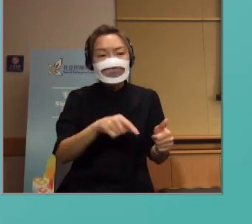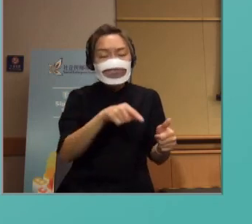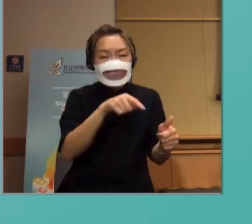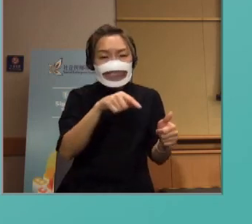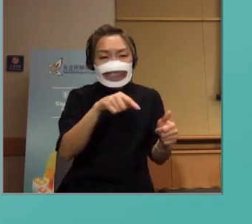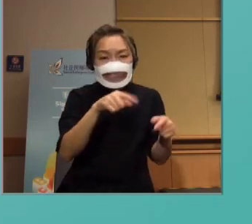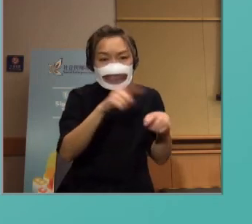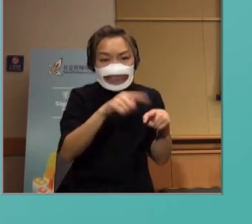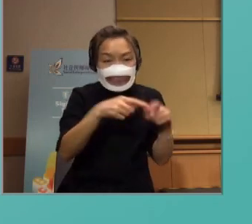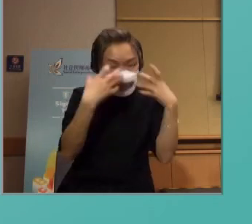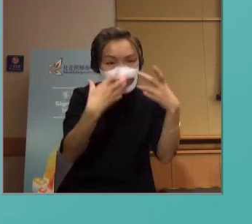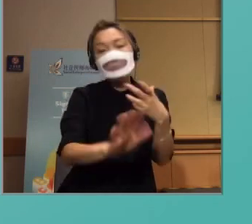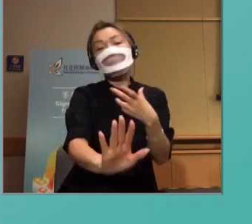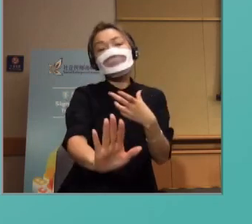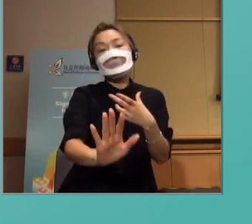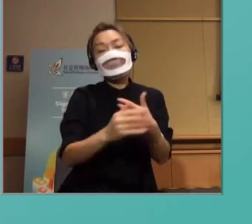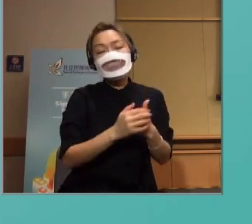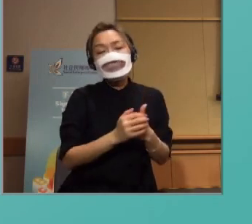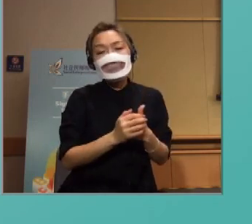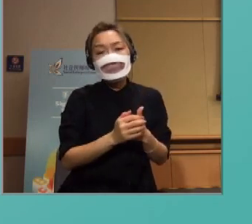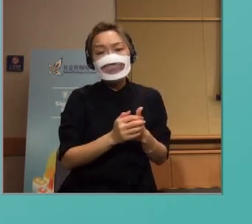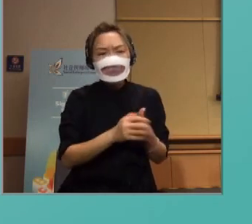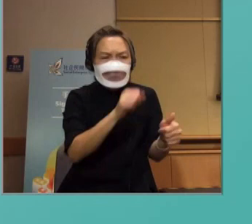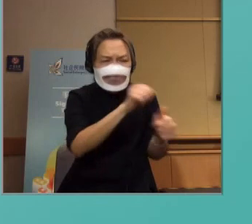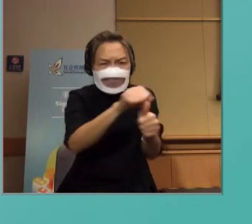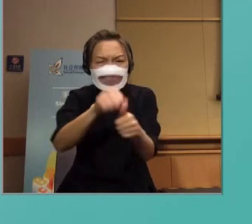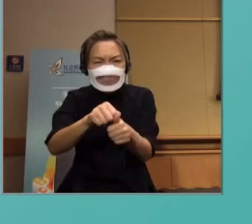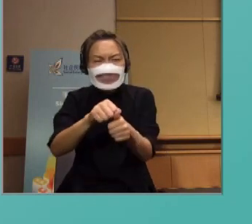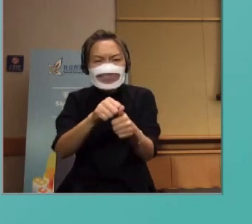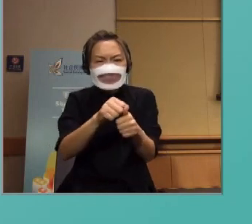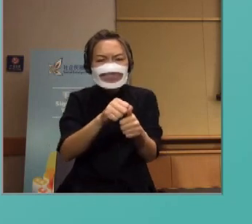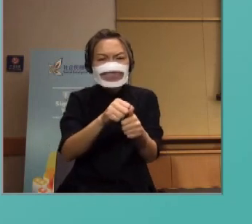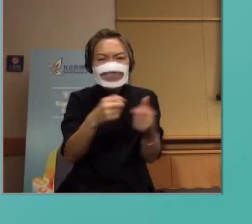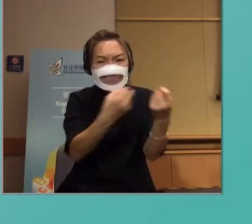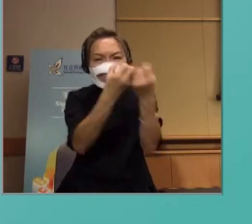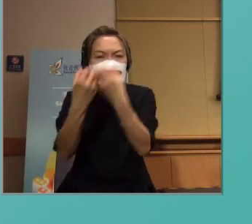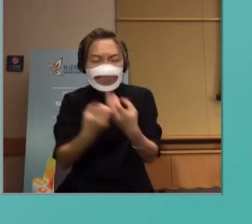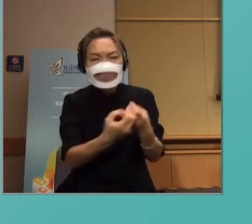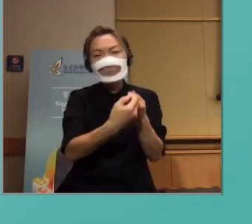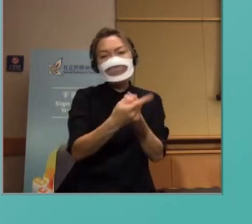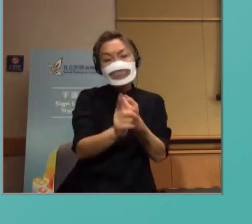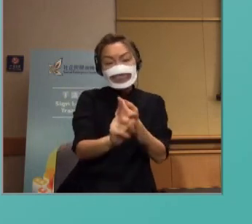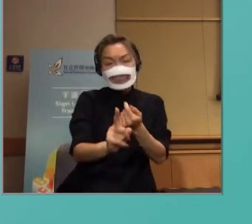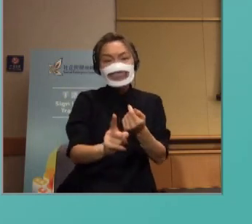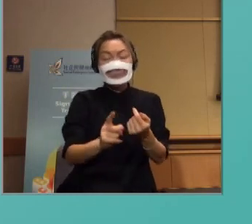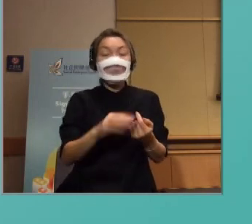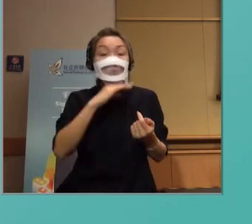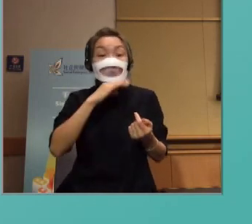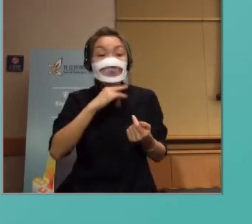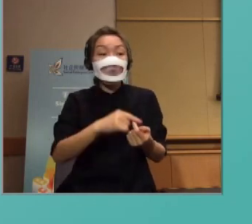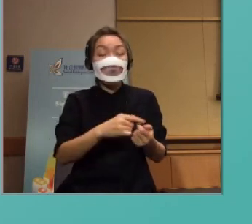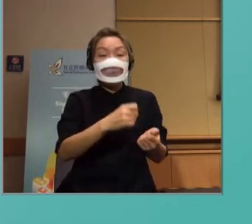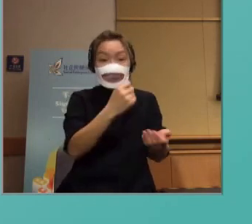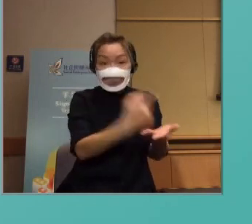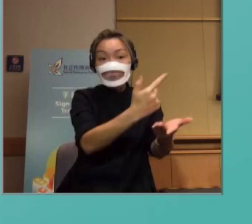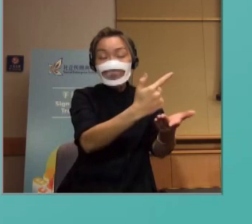happen only when there is value to scam. If something has no value, why would there be scammers?